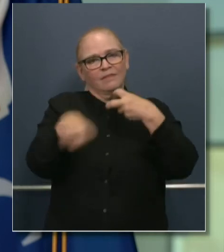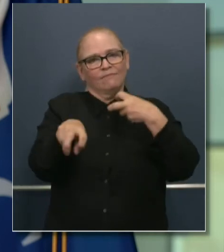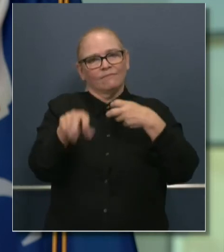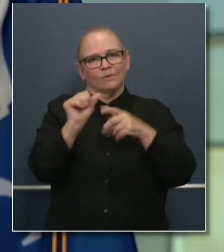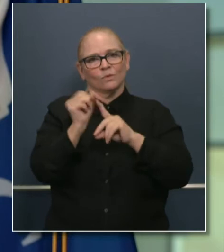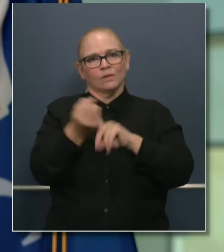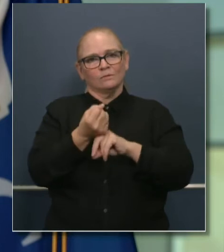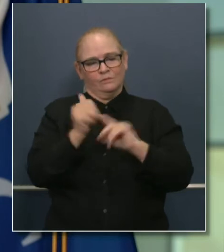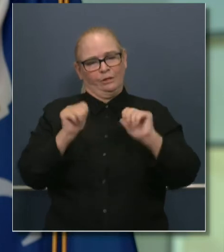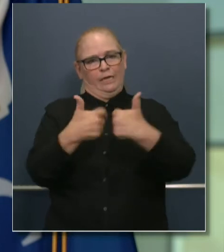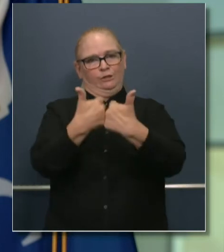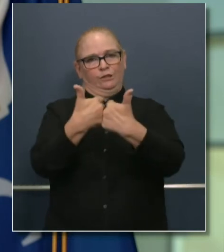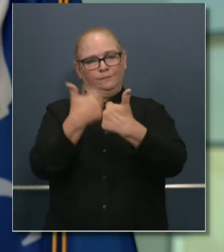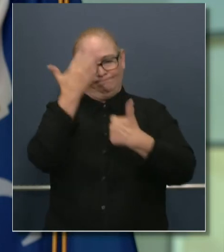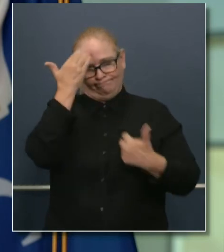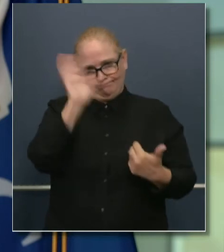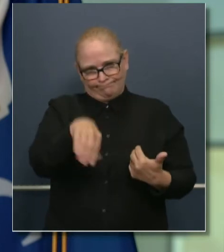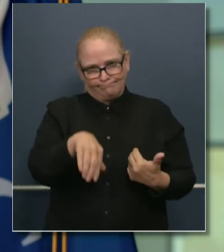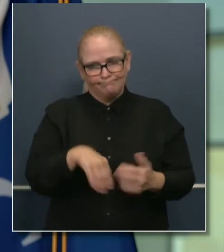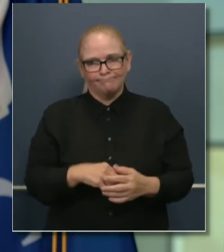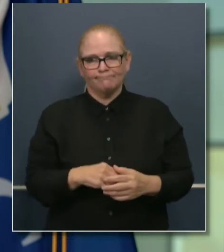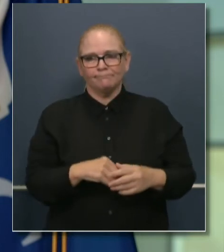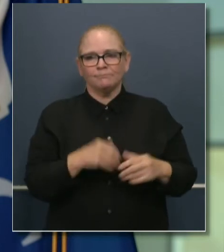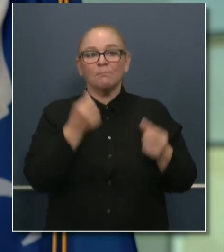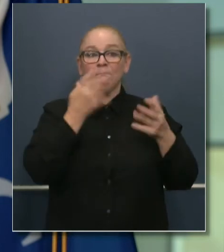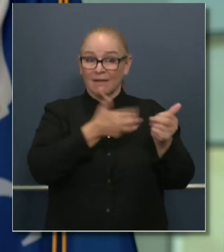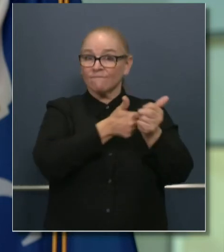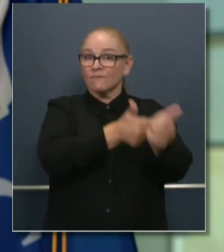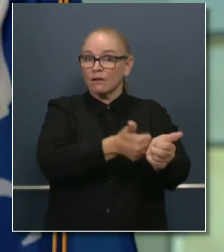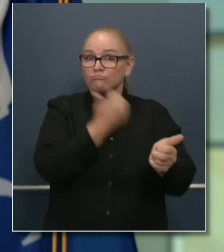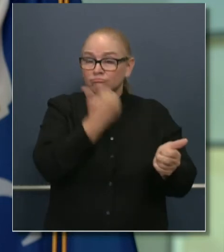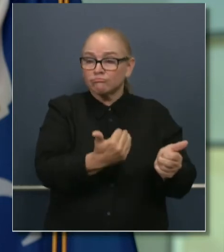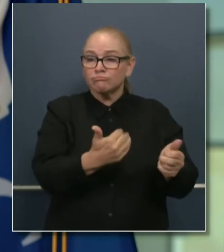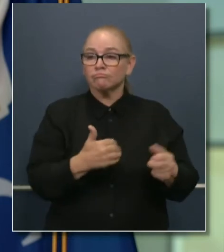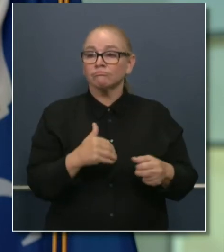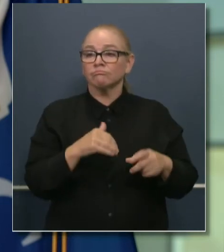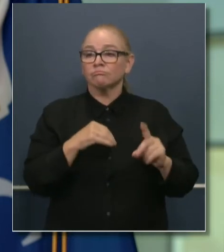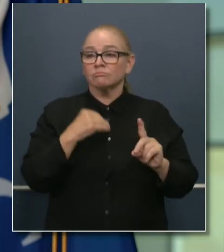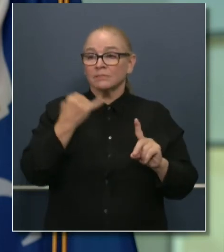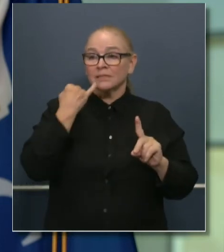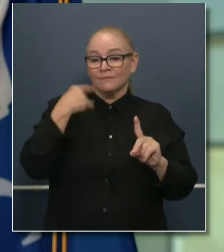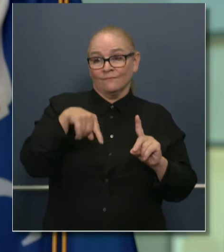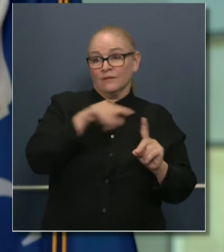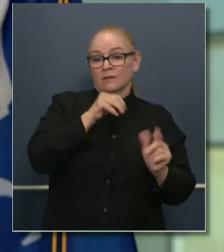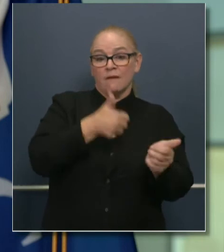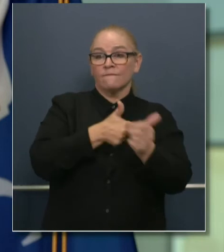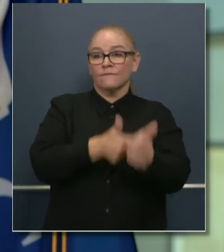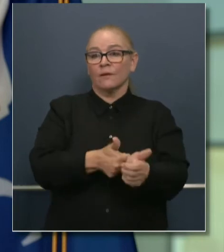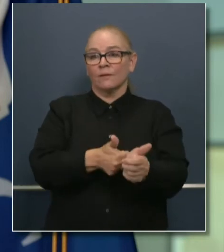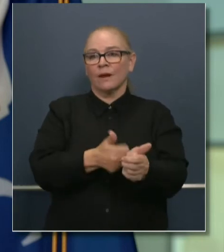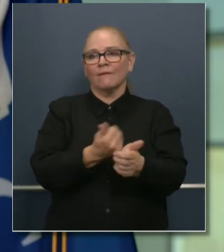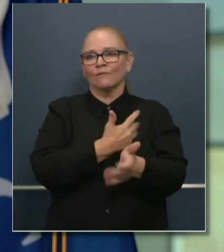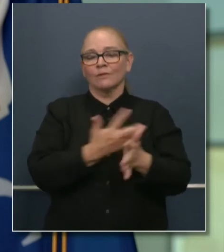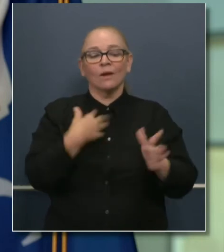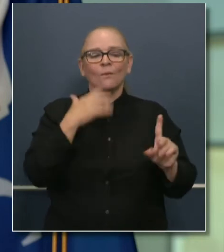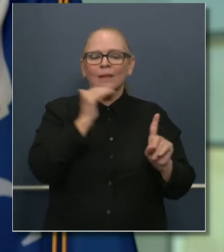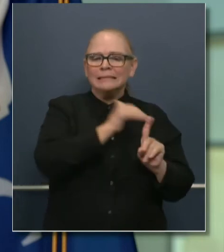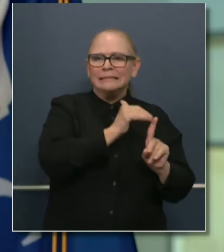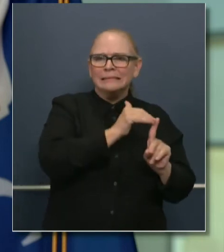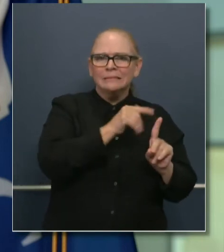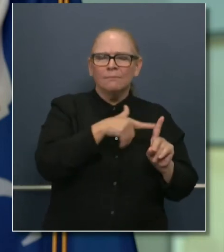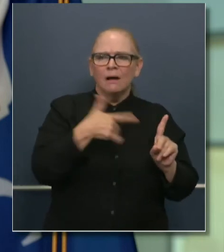are not 100% in compliance come into compliance very, very quickly. And I want to just acknowledge that